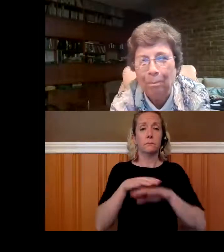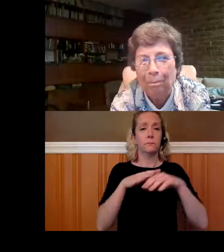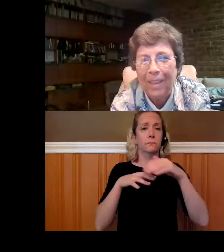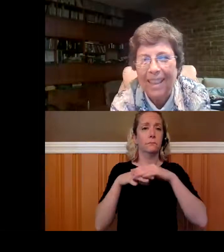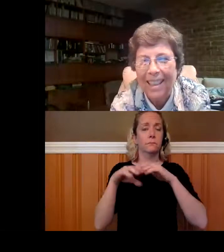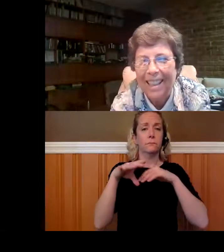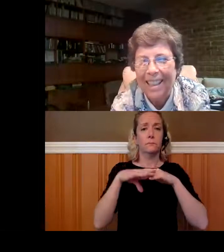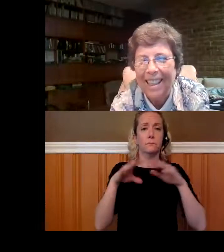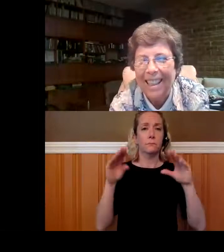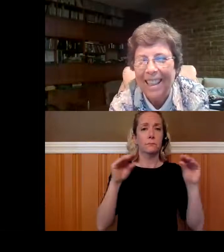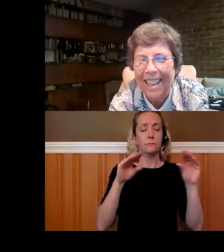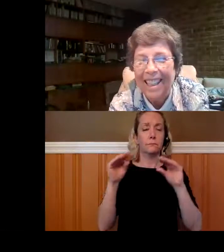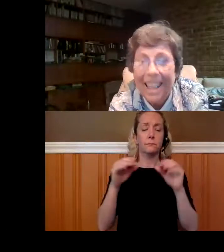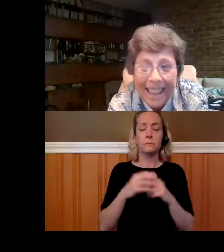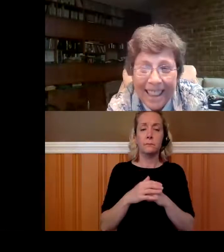Huh?